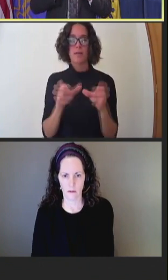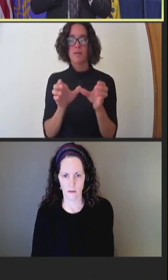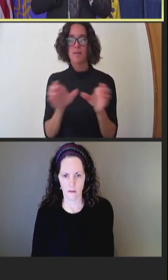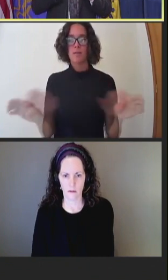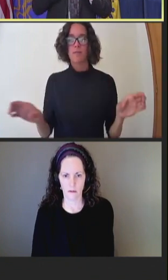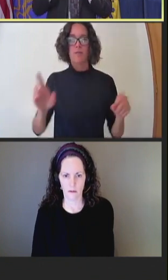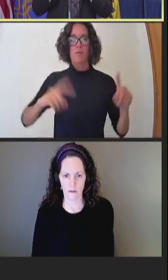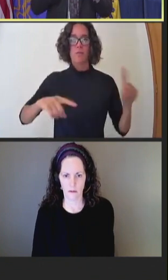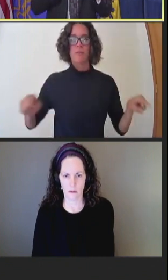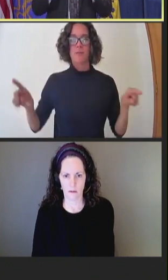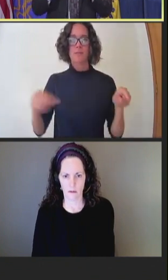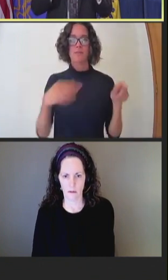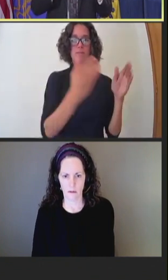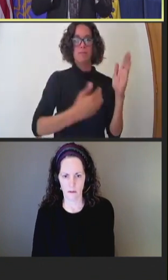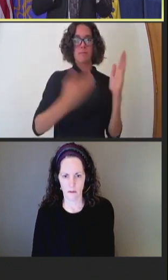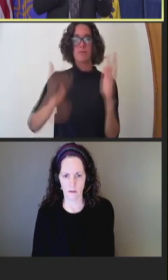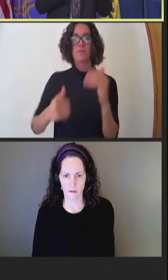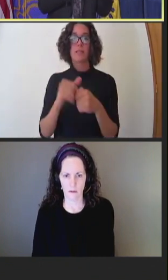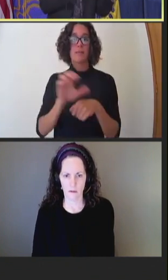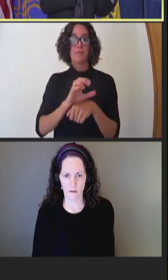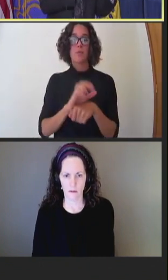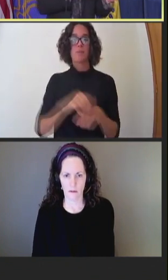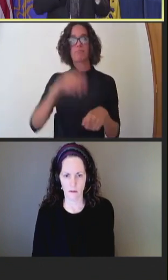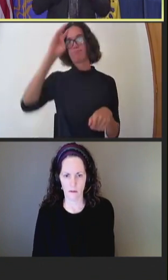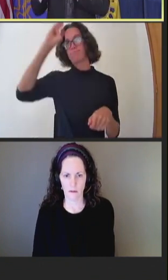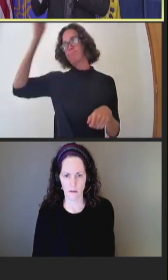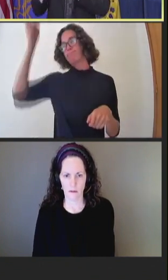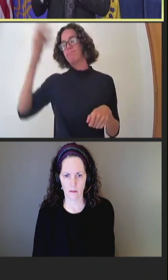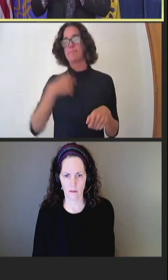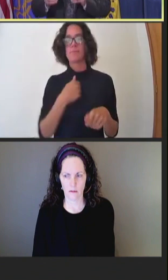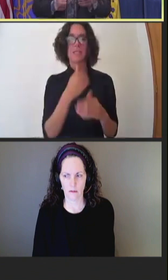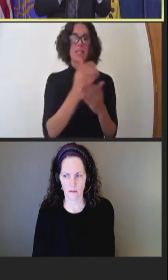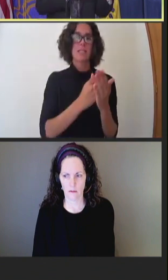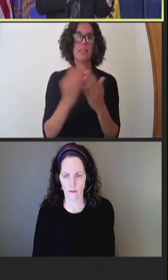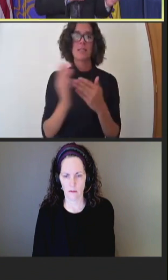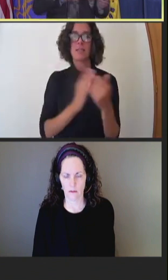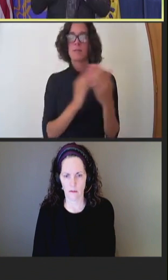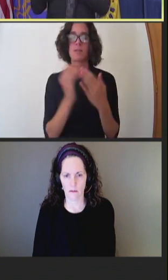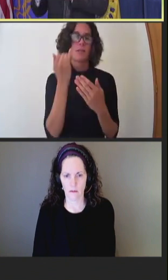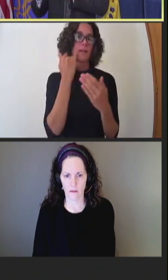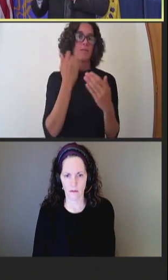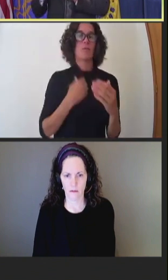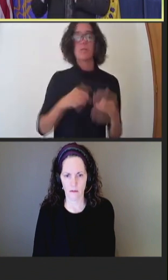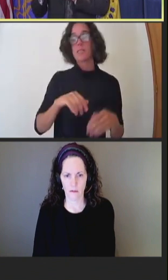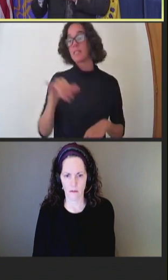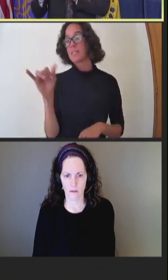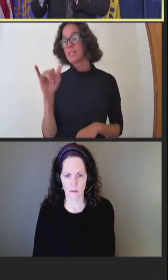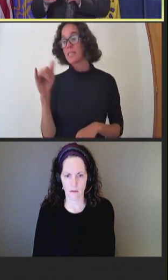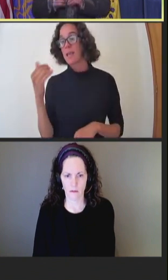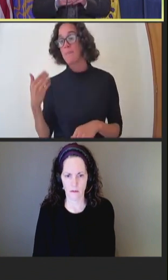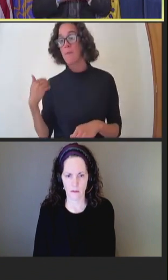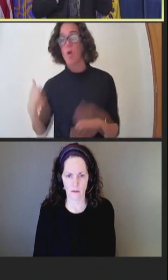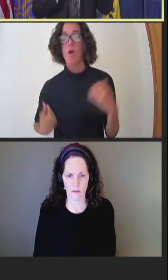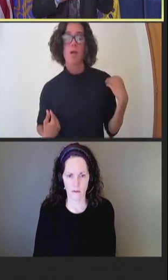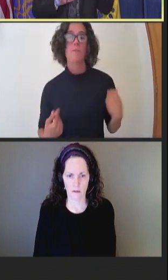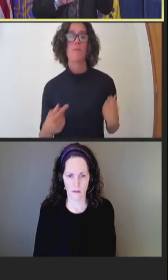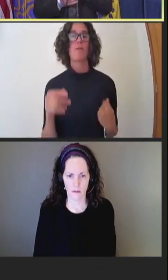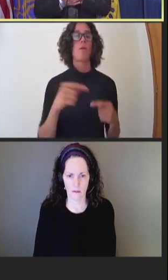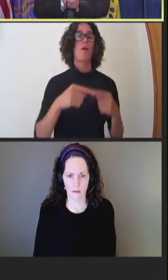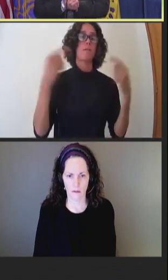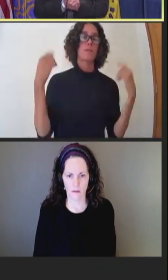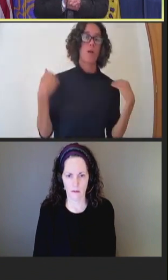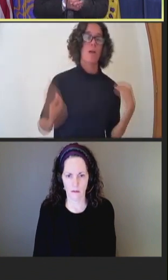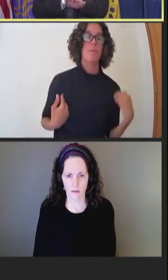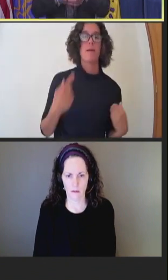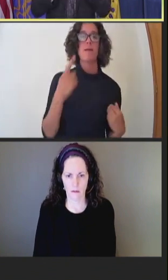a list to either an ipsilateral or contralateral group, same arm or opposite arm for the second dose. And then when they came in for